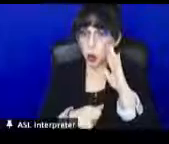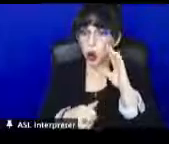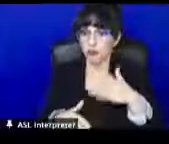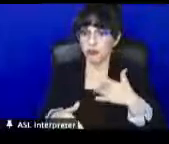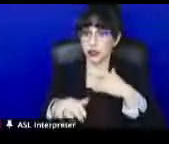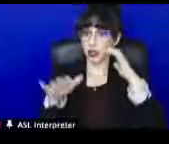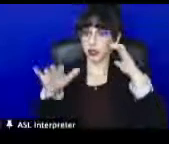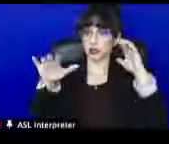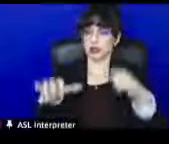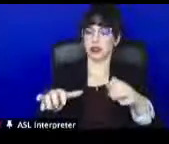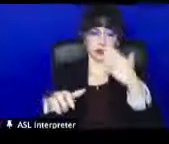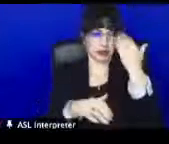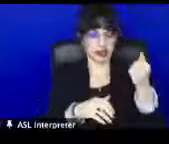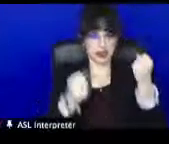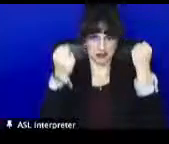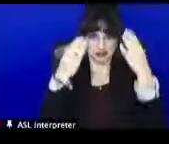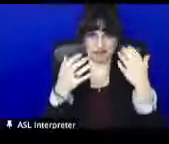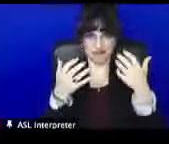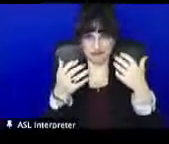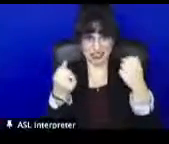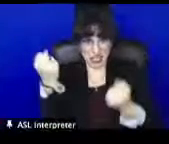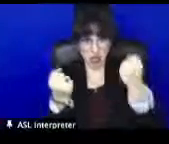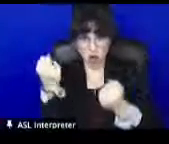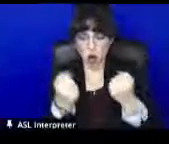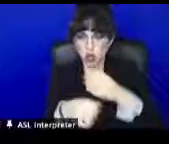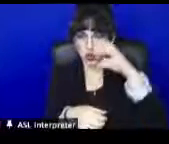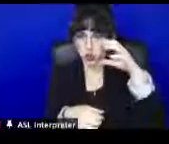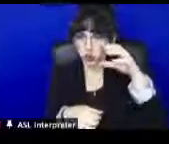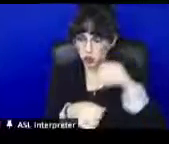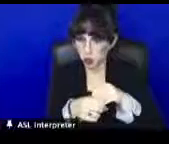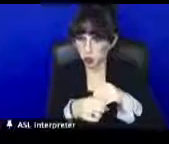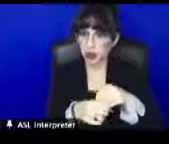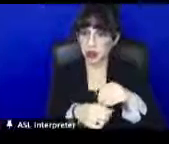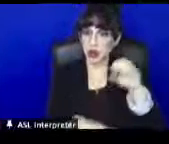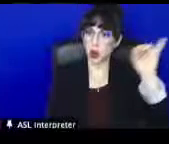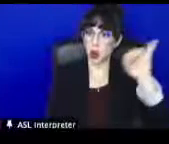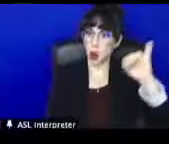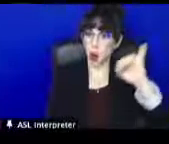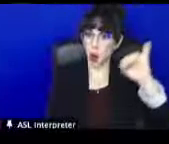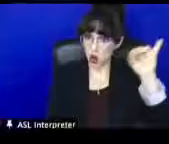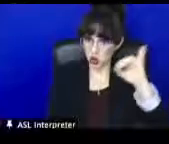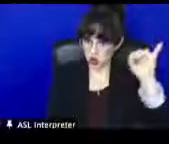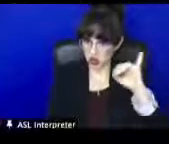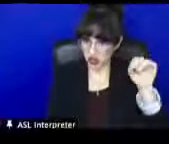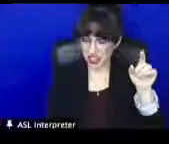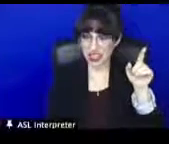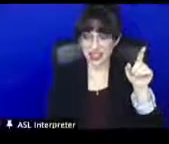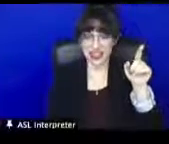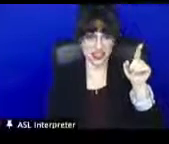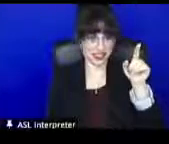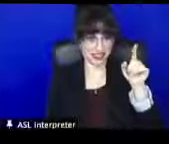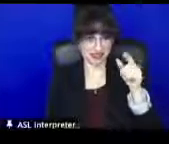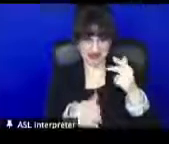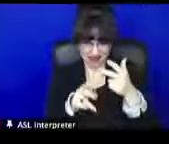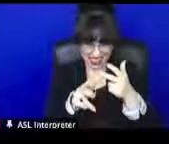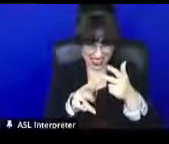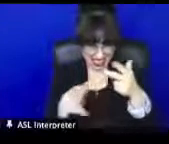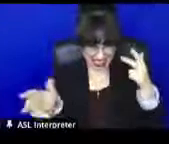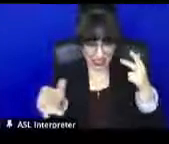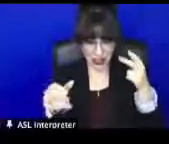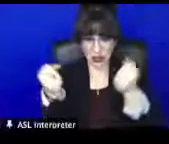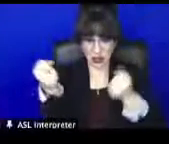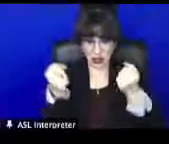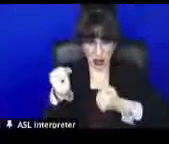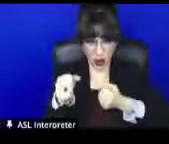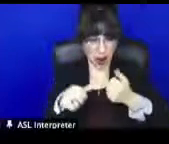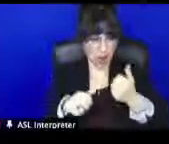in Oakland, Alameda County, have a Save Mono Lake bumper sticker. It's actually pretty common.